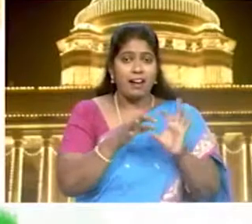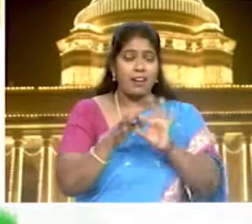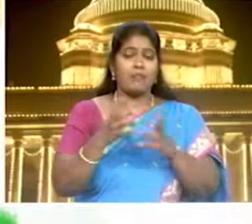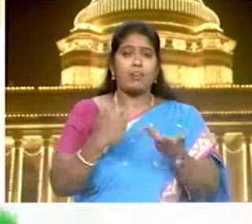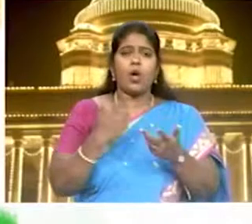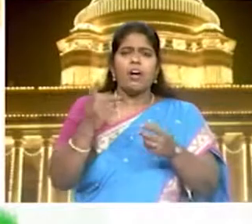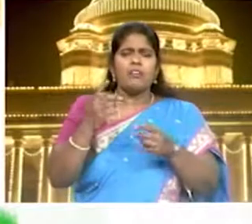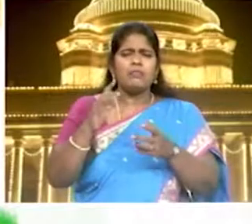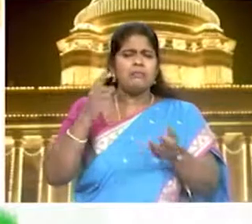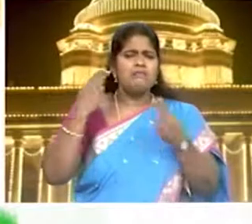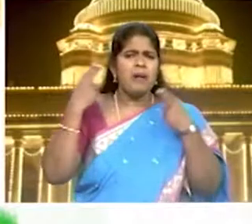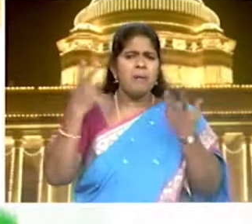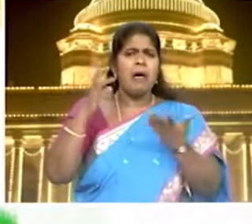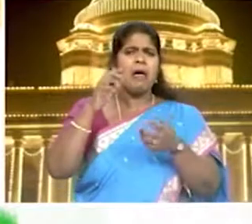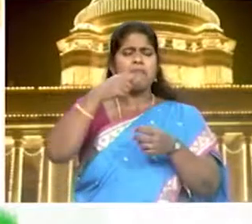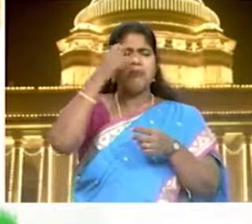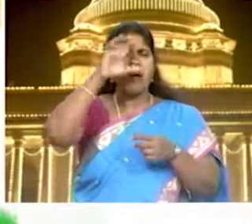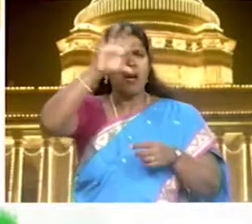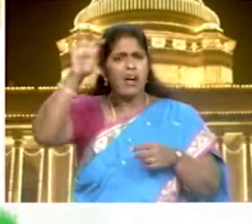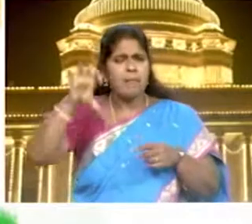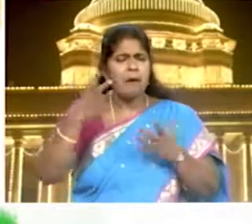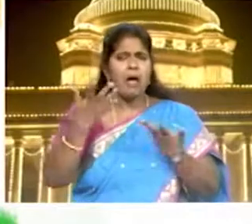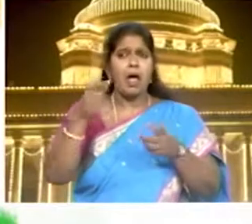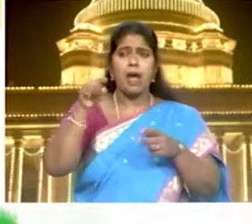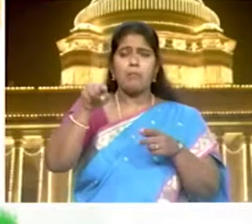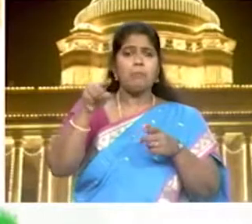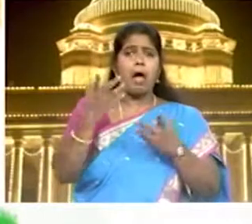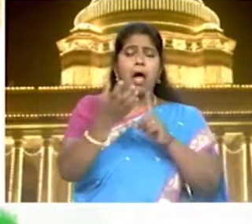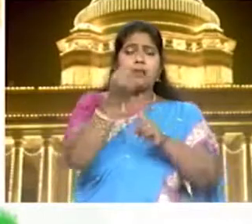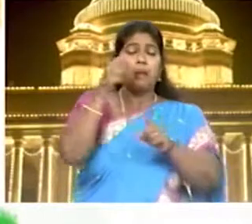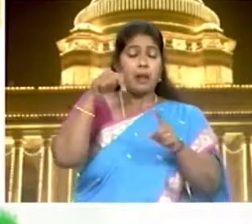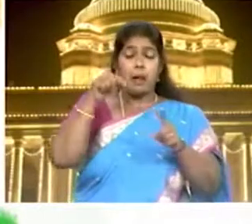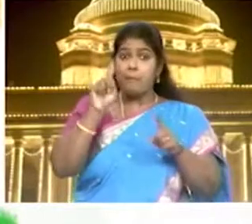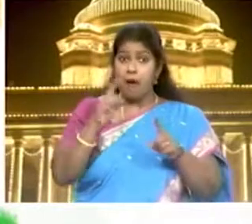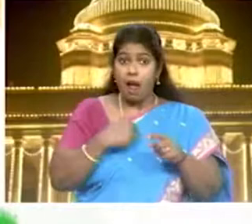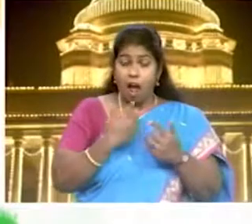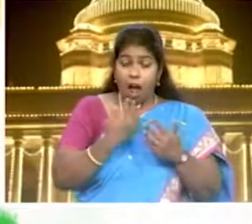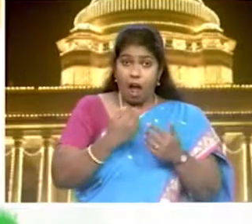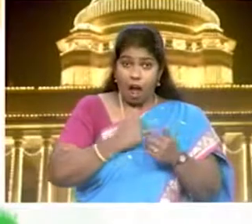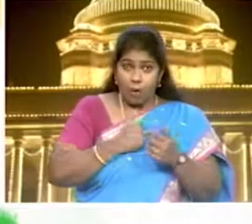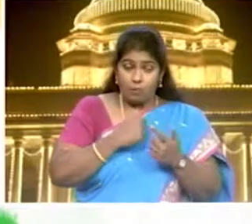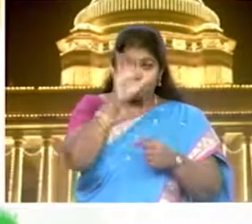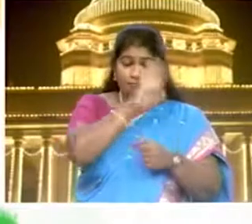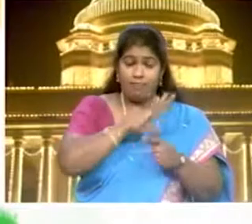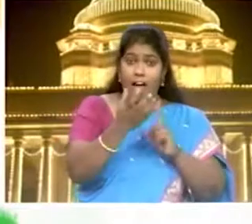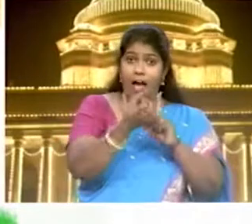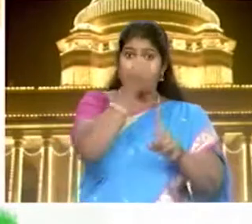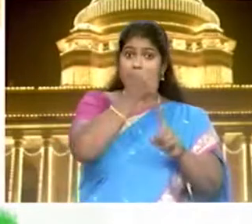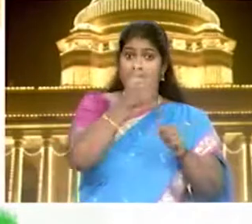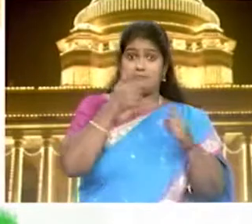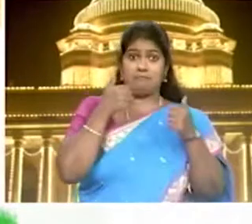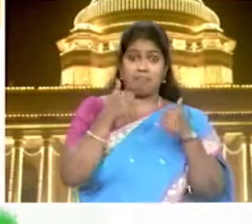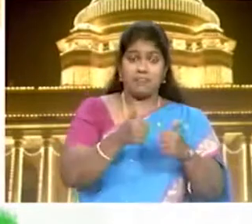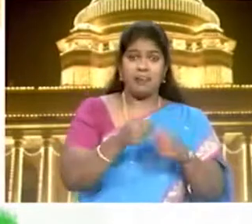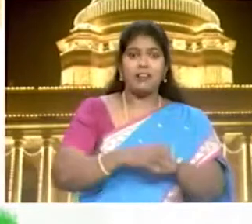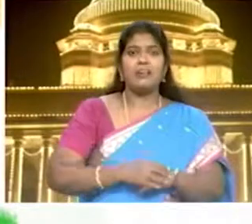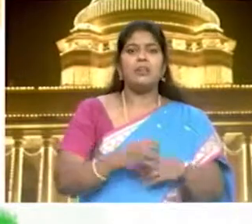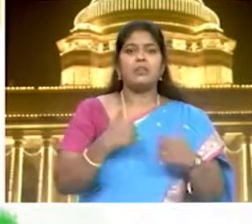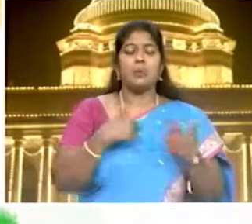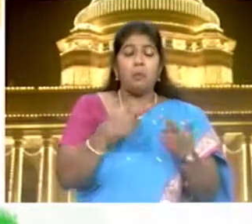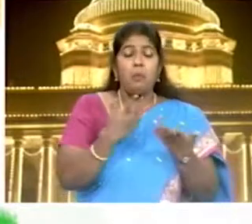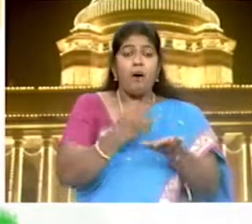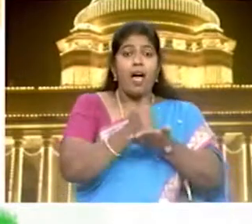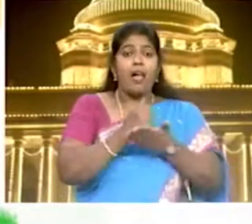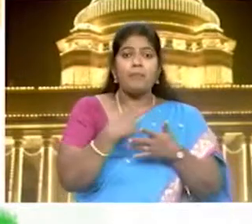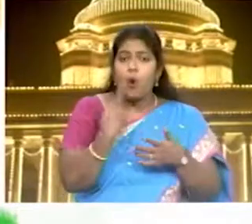countries. For this feat, we are grateful to our scientists, doctors, nurses, paramedics, and the